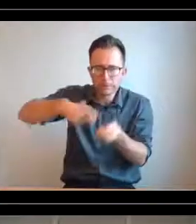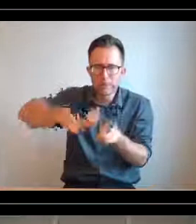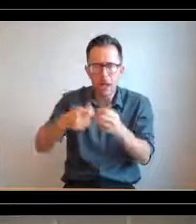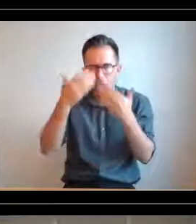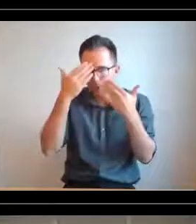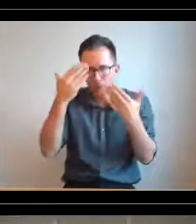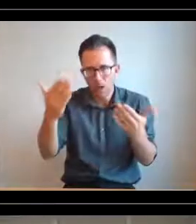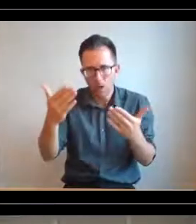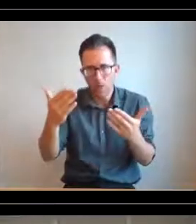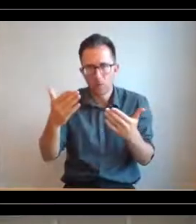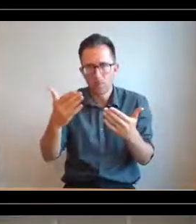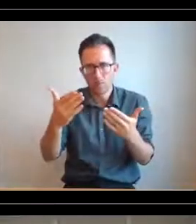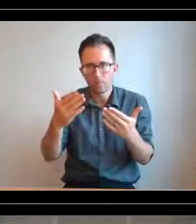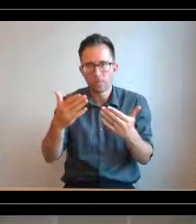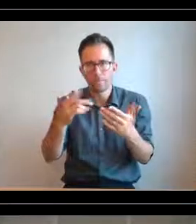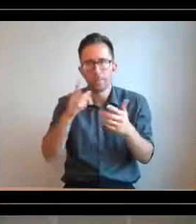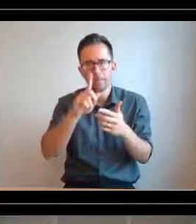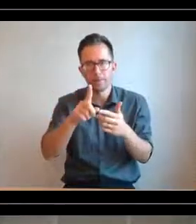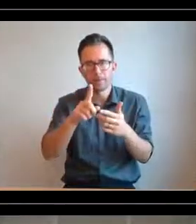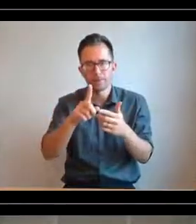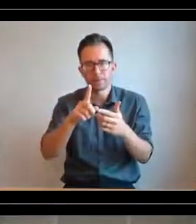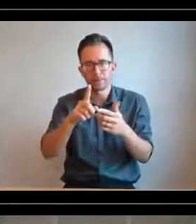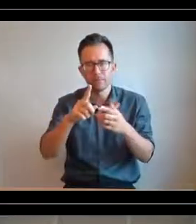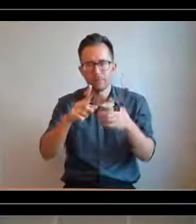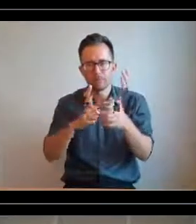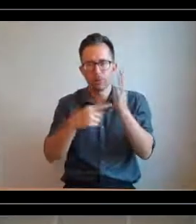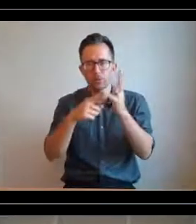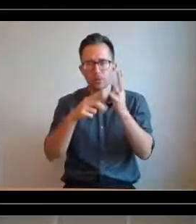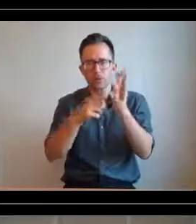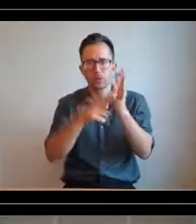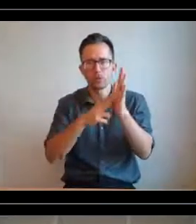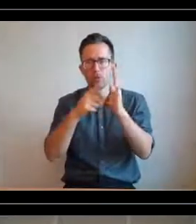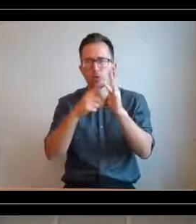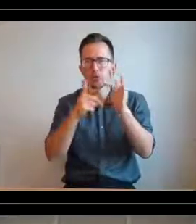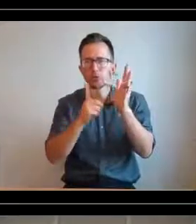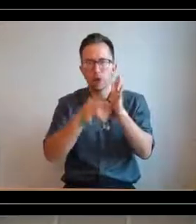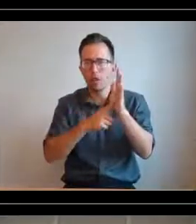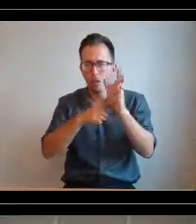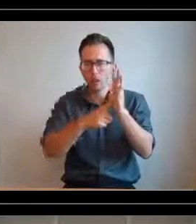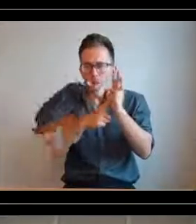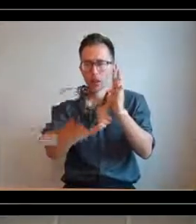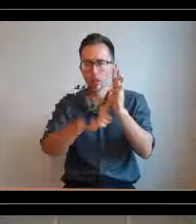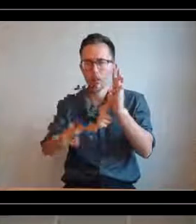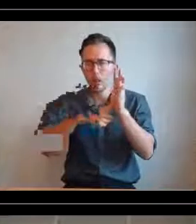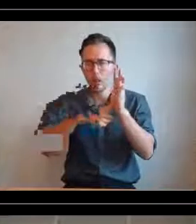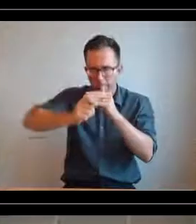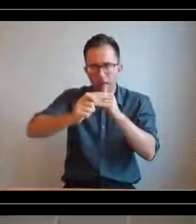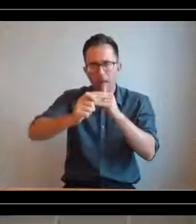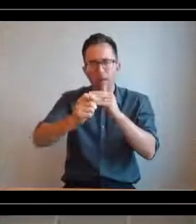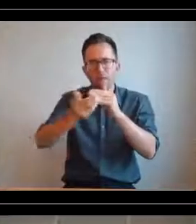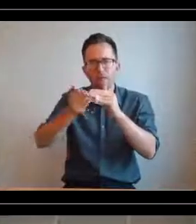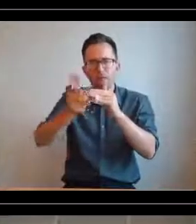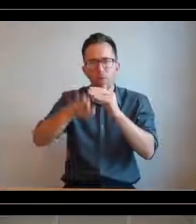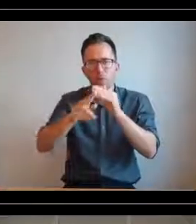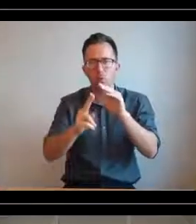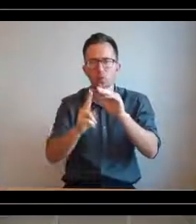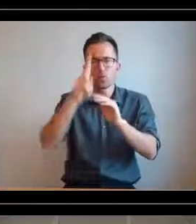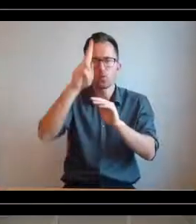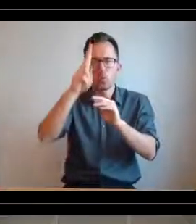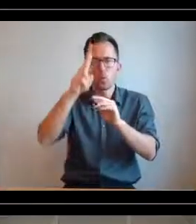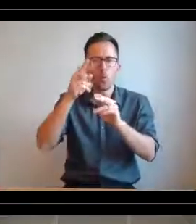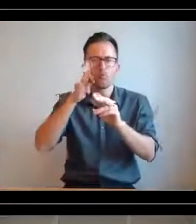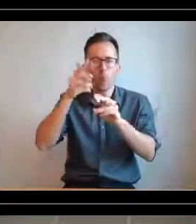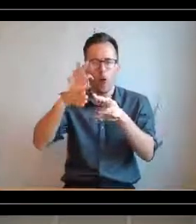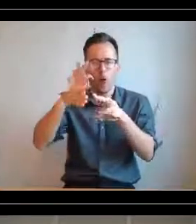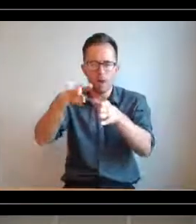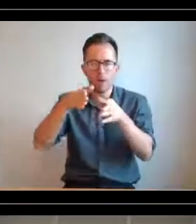spoil is going to go out of the northern portal and be distributed around the northern portal. On the south side,